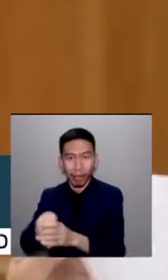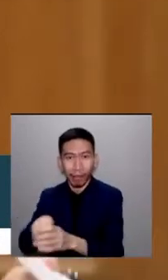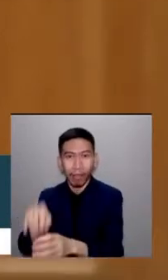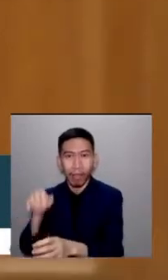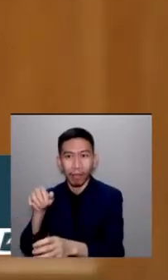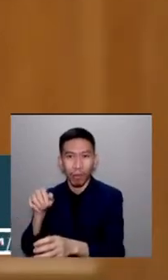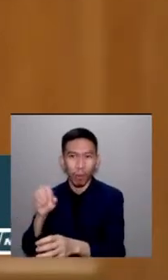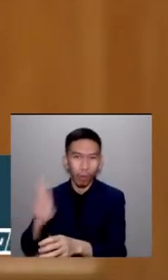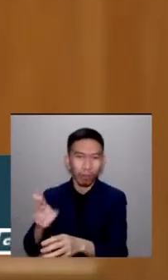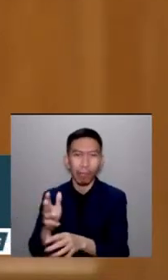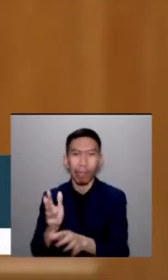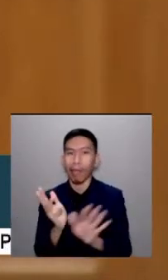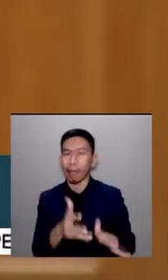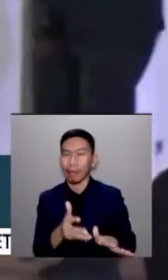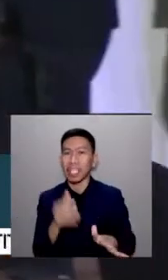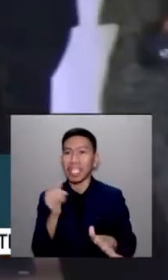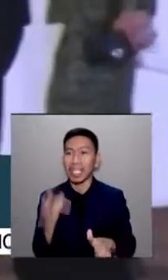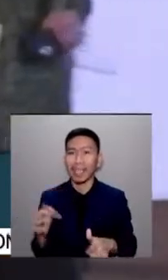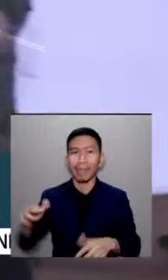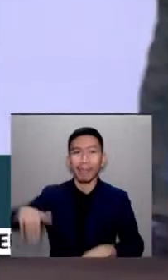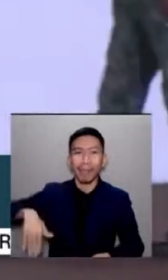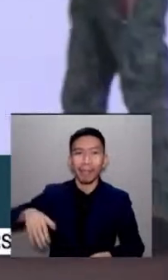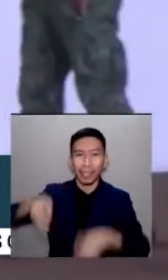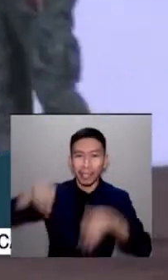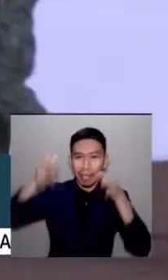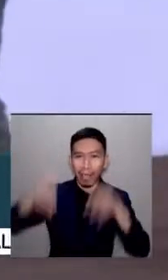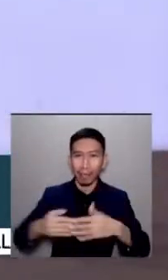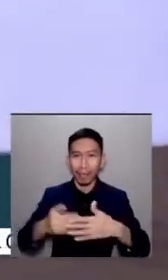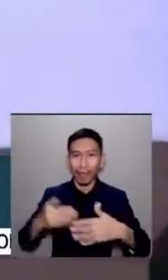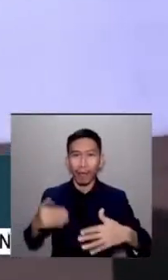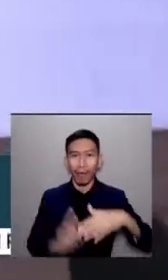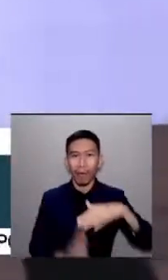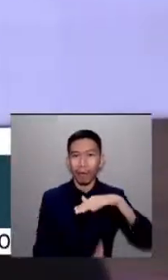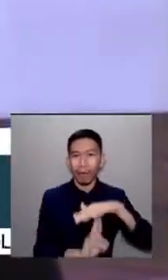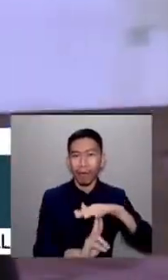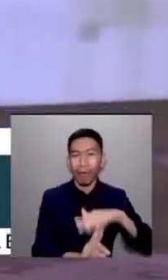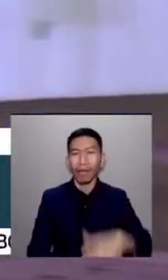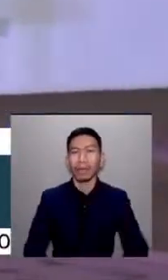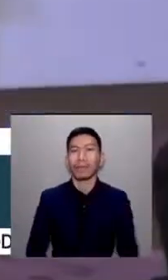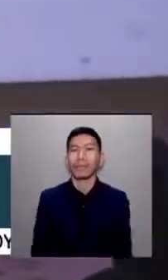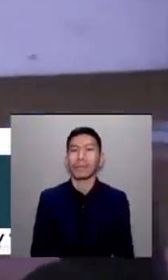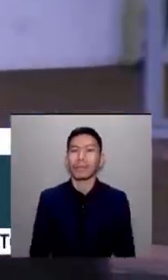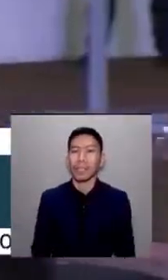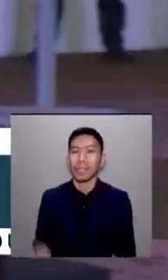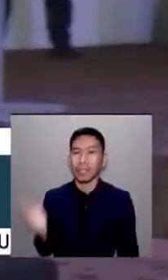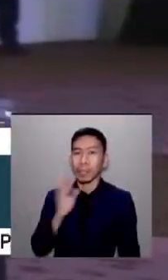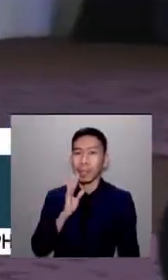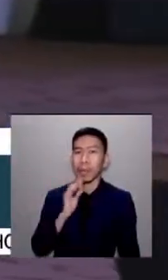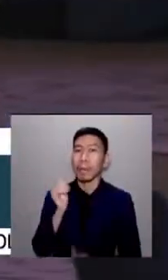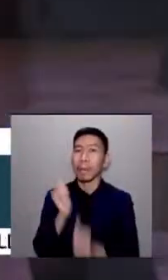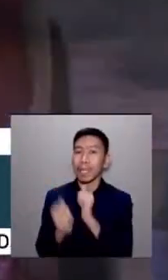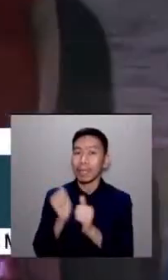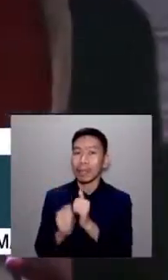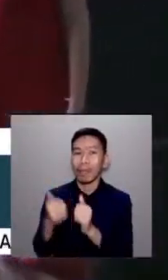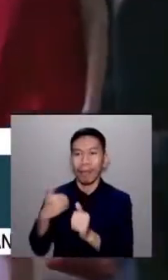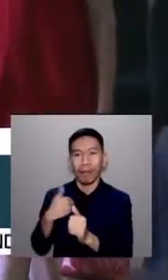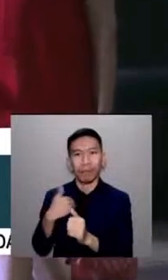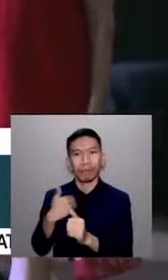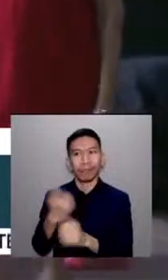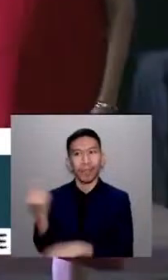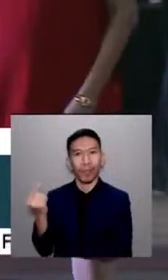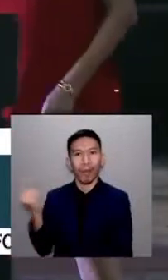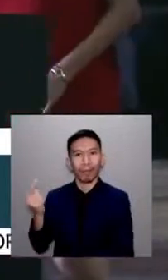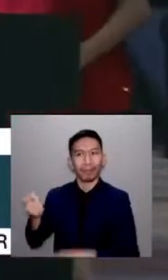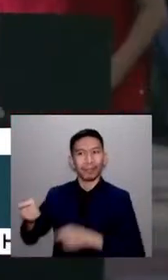voting prior to her retirement. Ibig sabihin may naging political interference. Kasi obvious ba, hindi naman